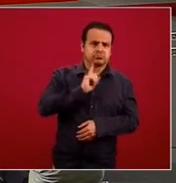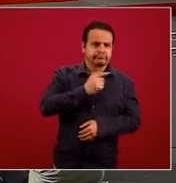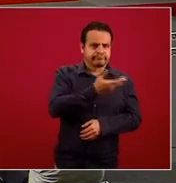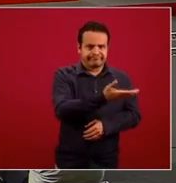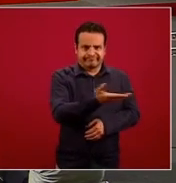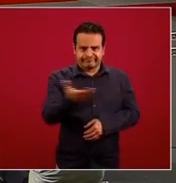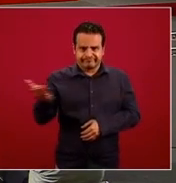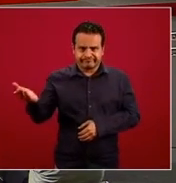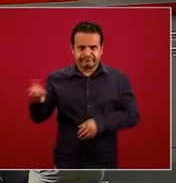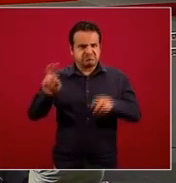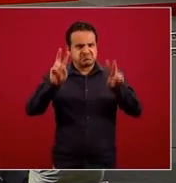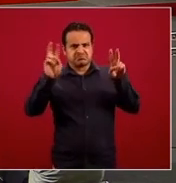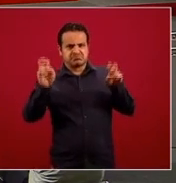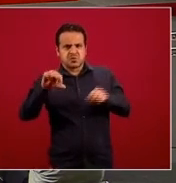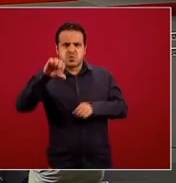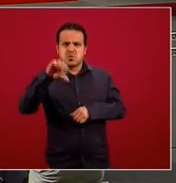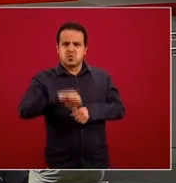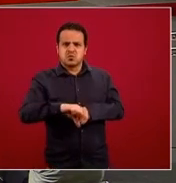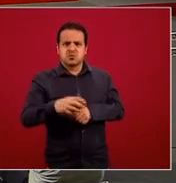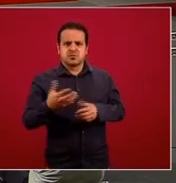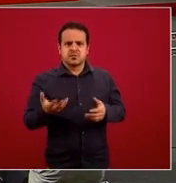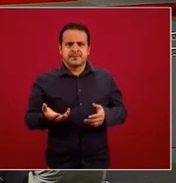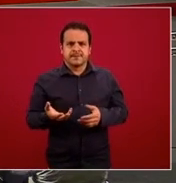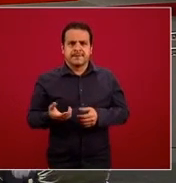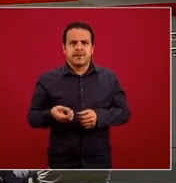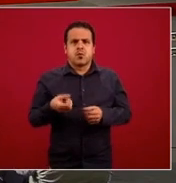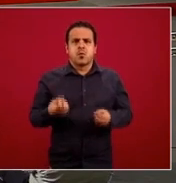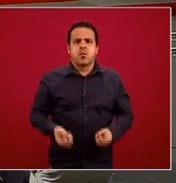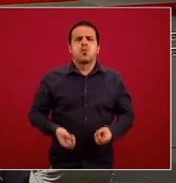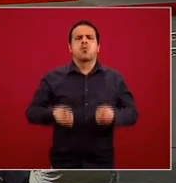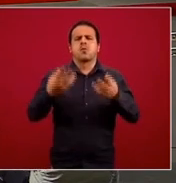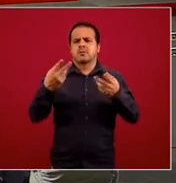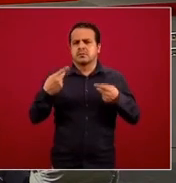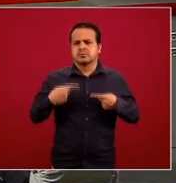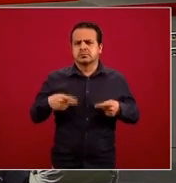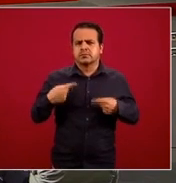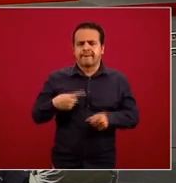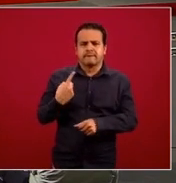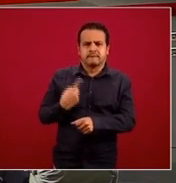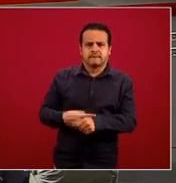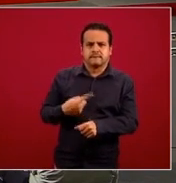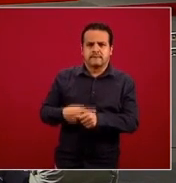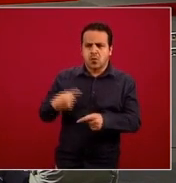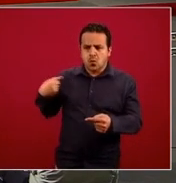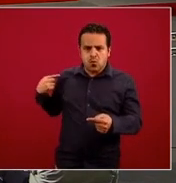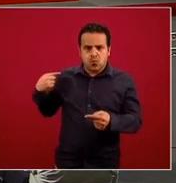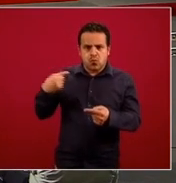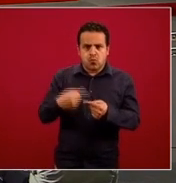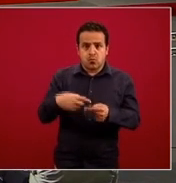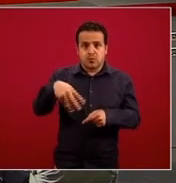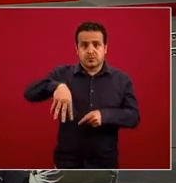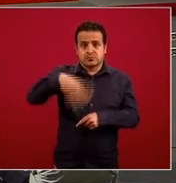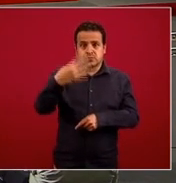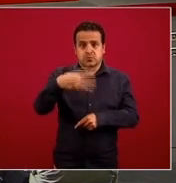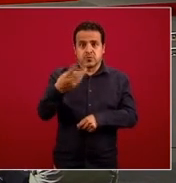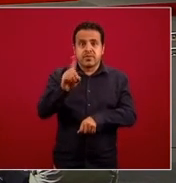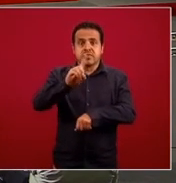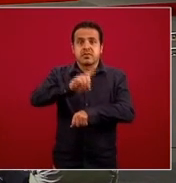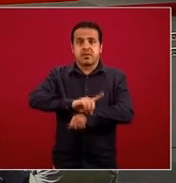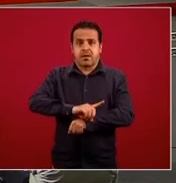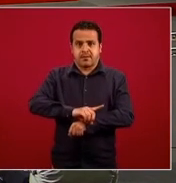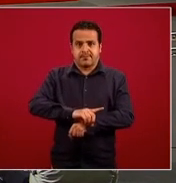Let's begin with the daily technical report. As you can see, the number and also the proportion